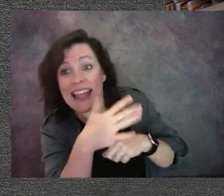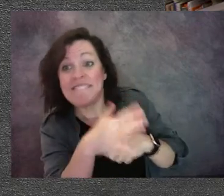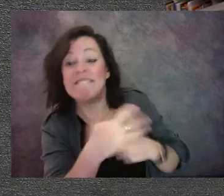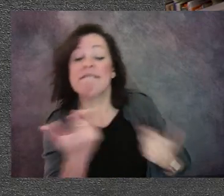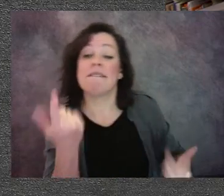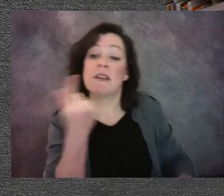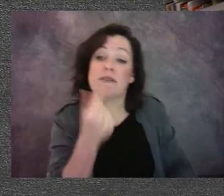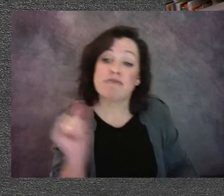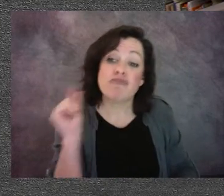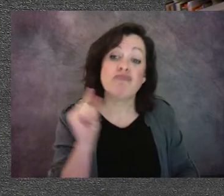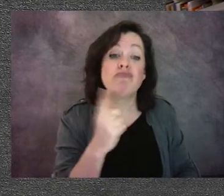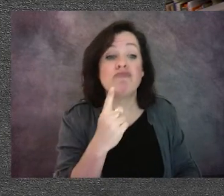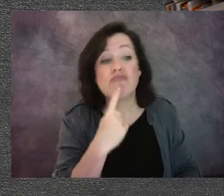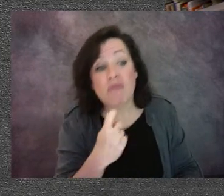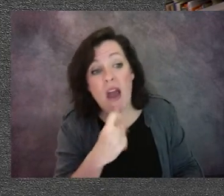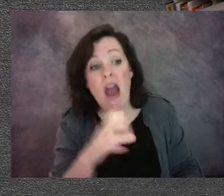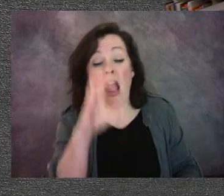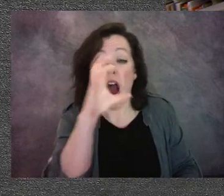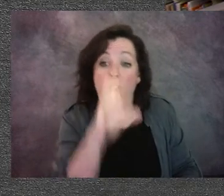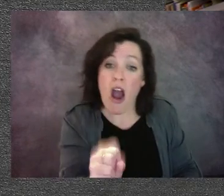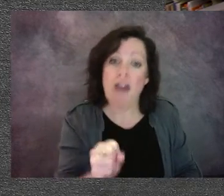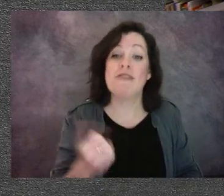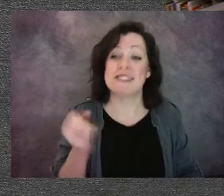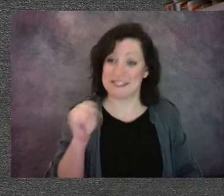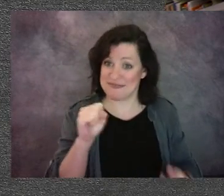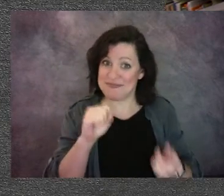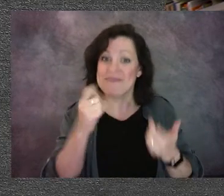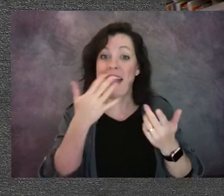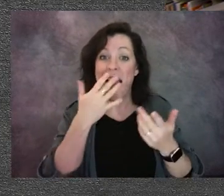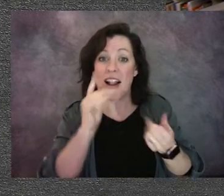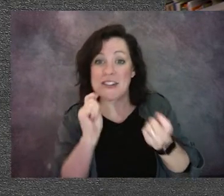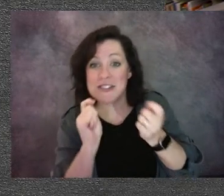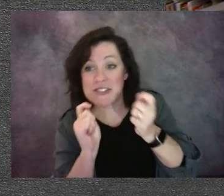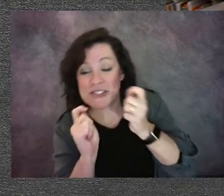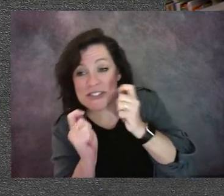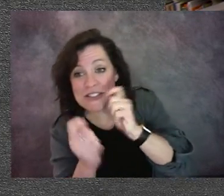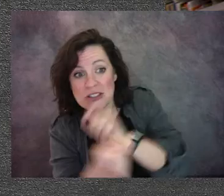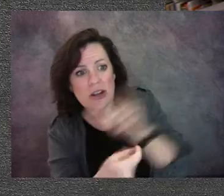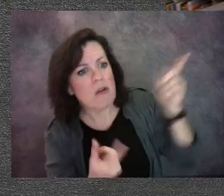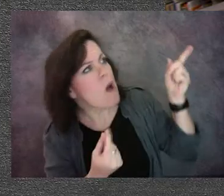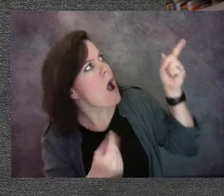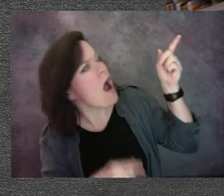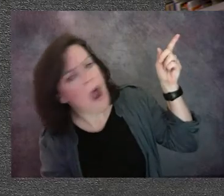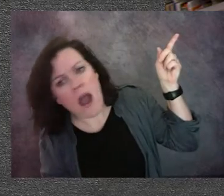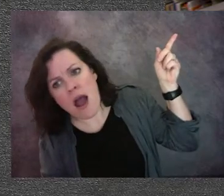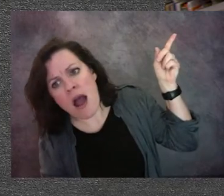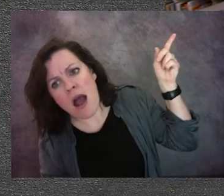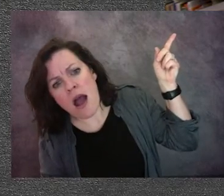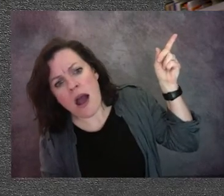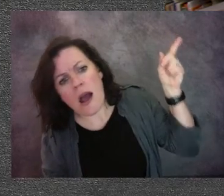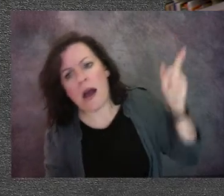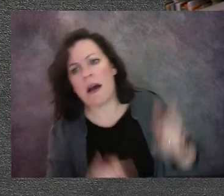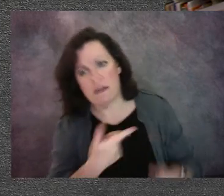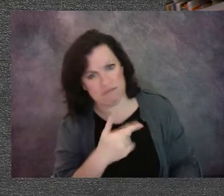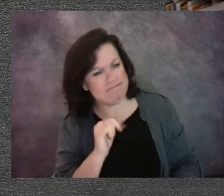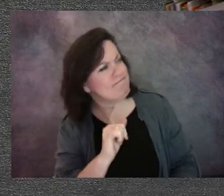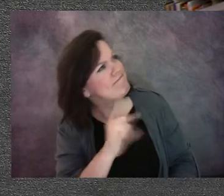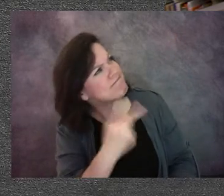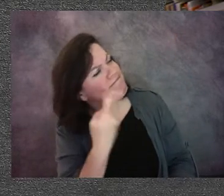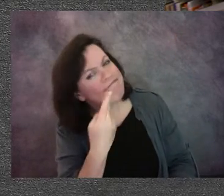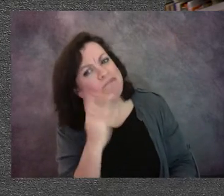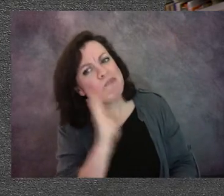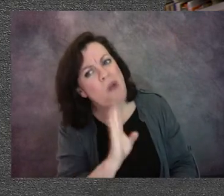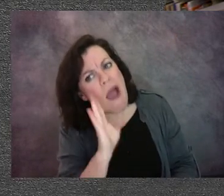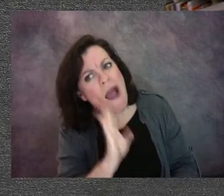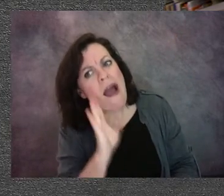those? Green and red and orange. Yeah, they're starting to turn colors, huh? Uh-huh. How about this one? They're